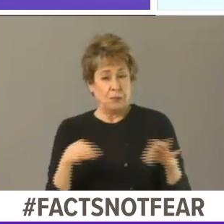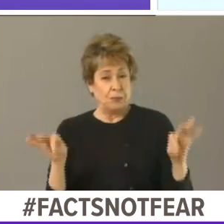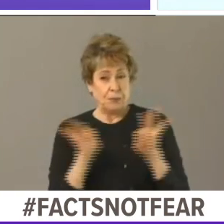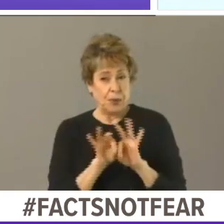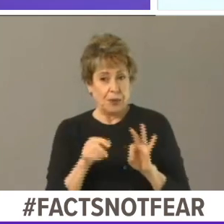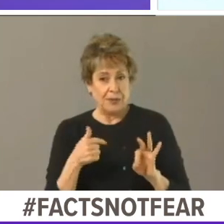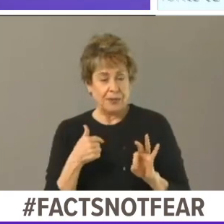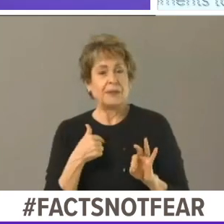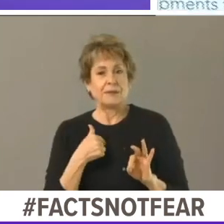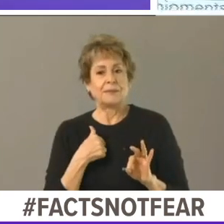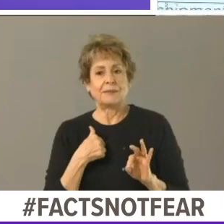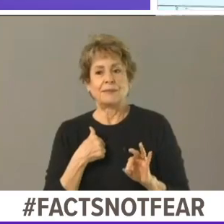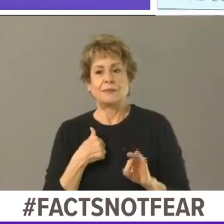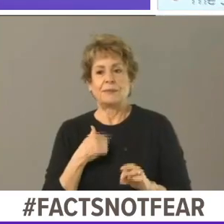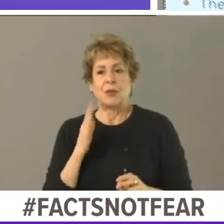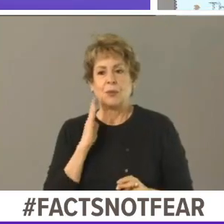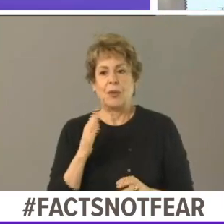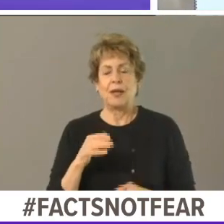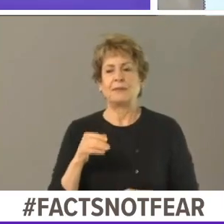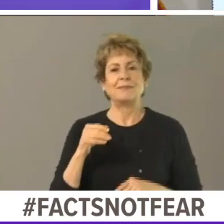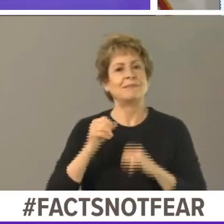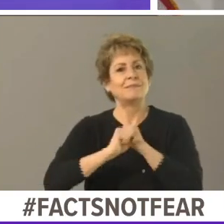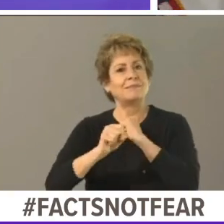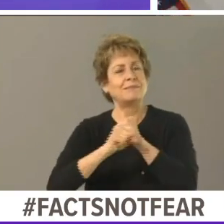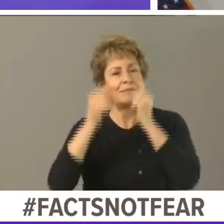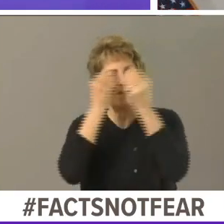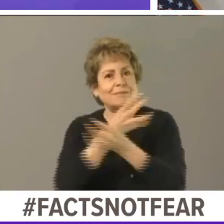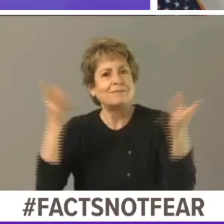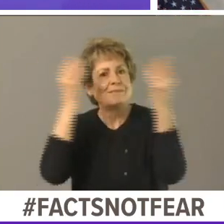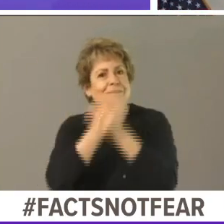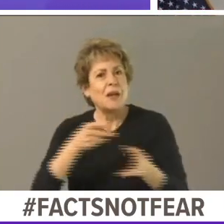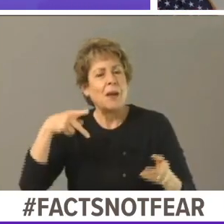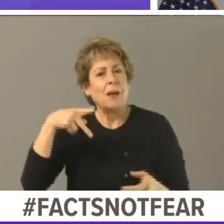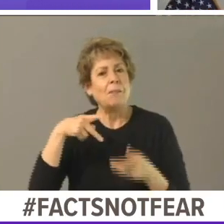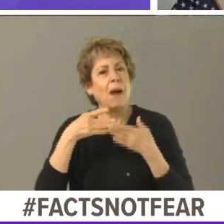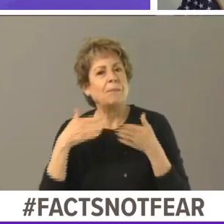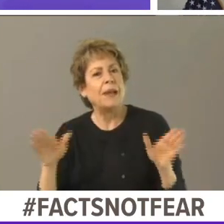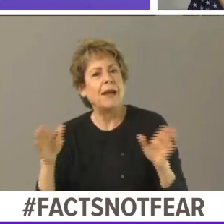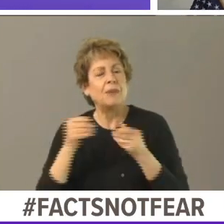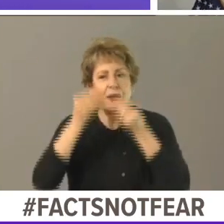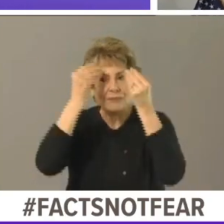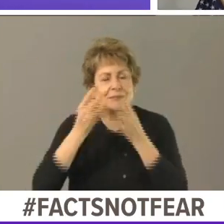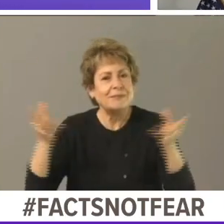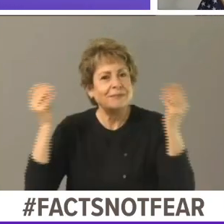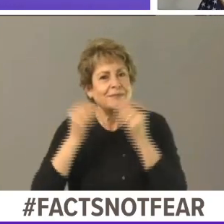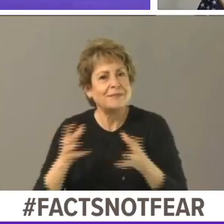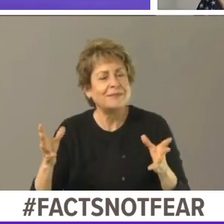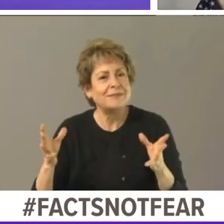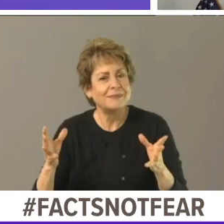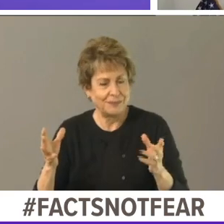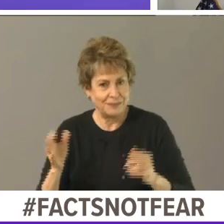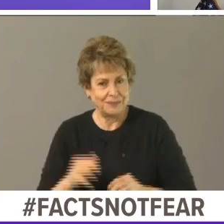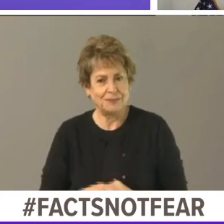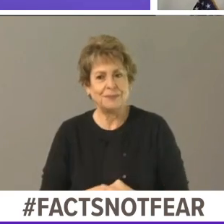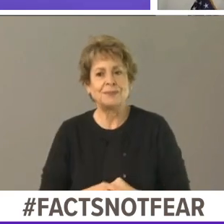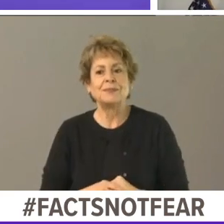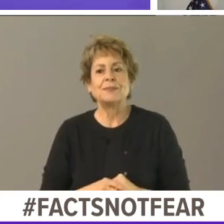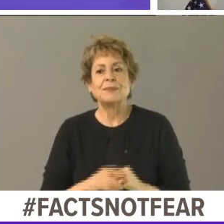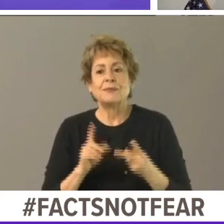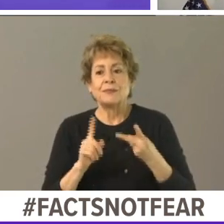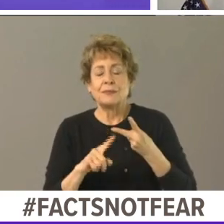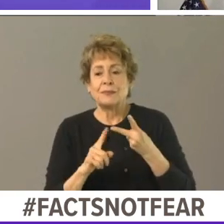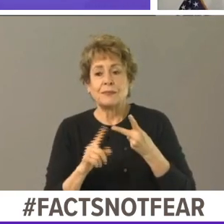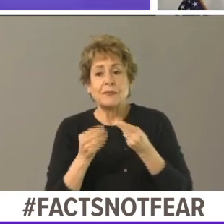it and providing and ensuring access to masks for vulnerable Arizonans. We'll have